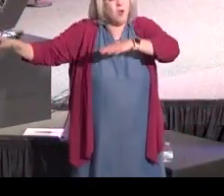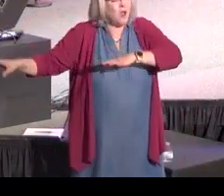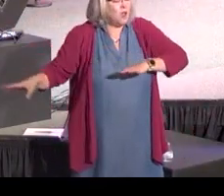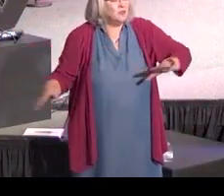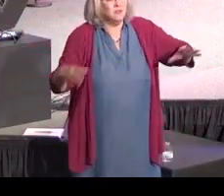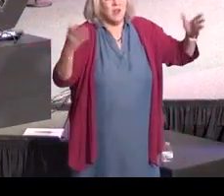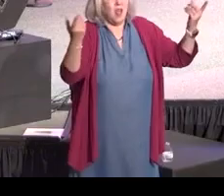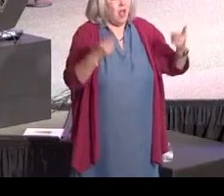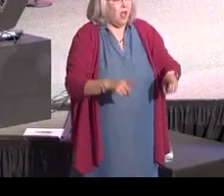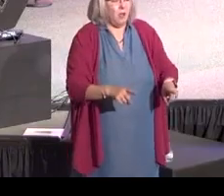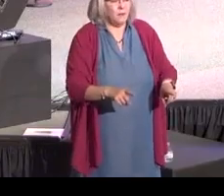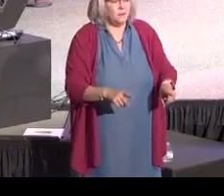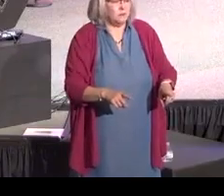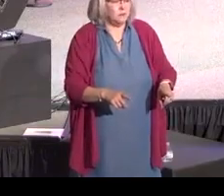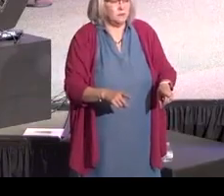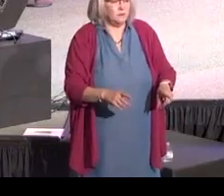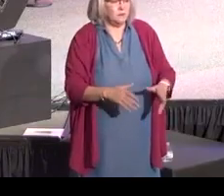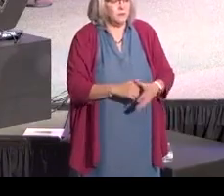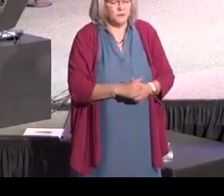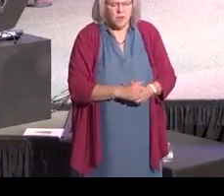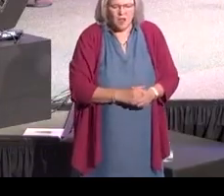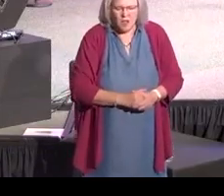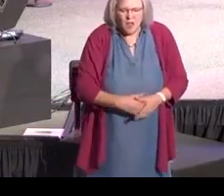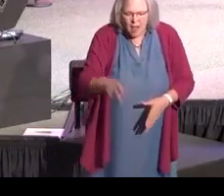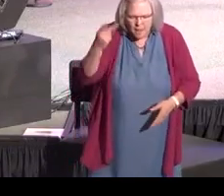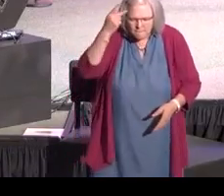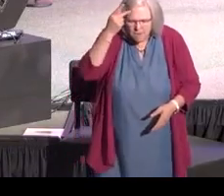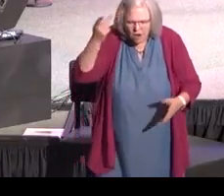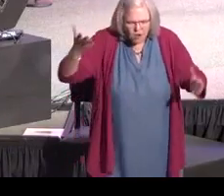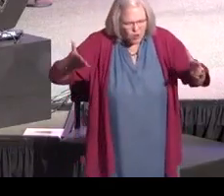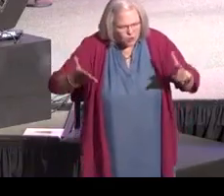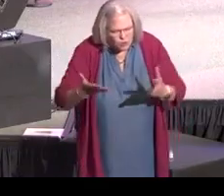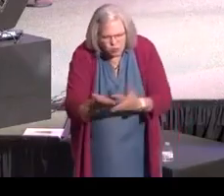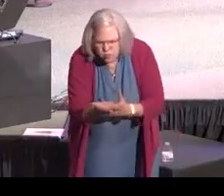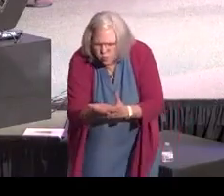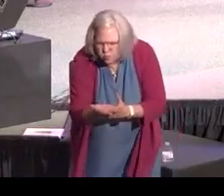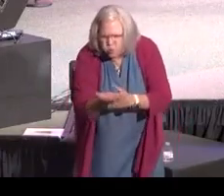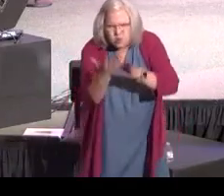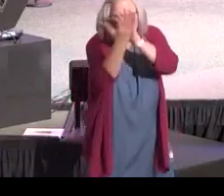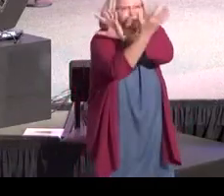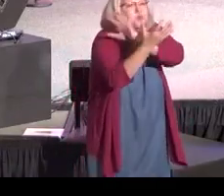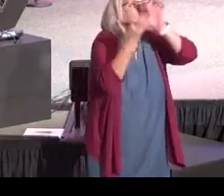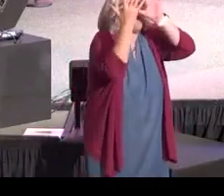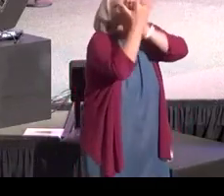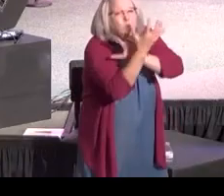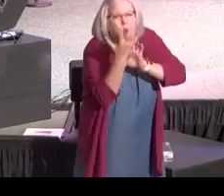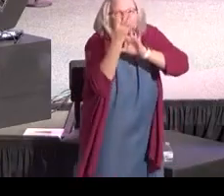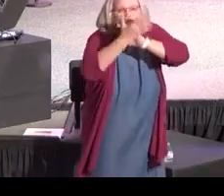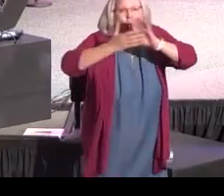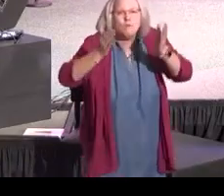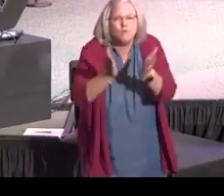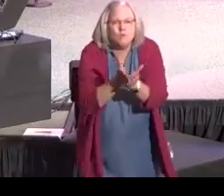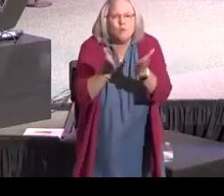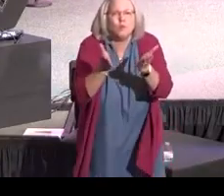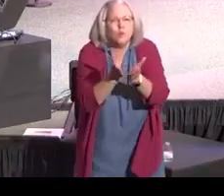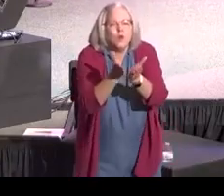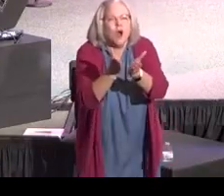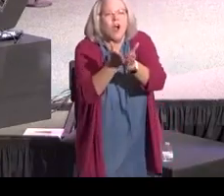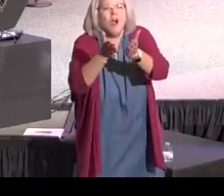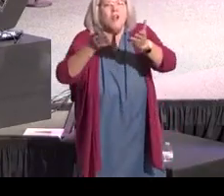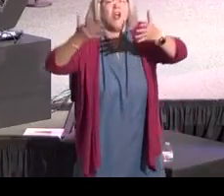unjust. And he goes through this storm with 276 other people on this boat.